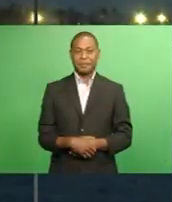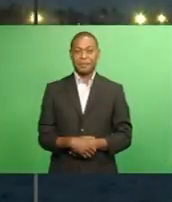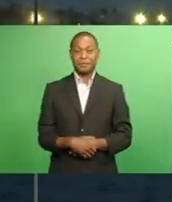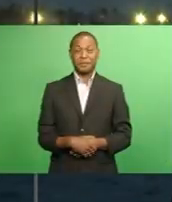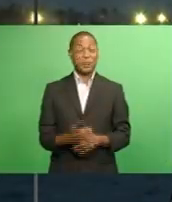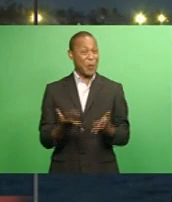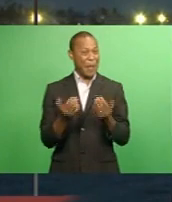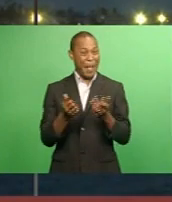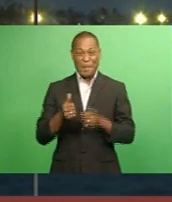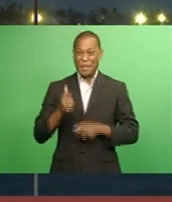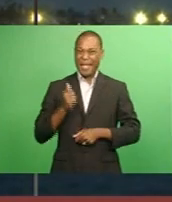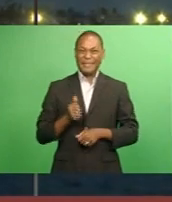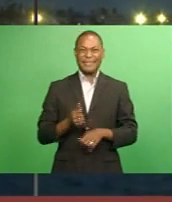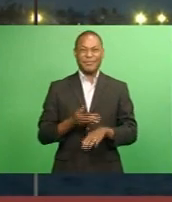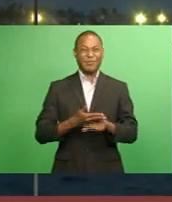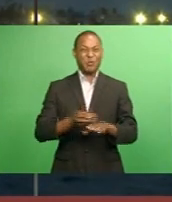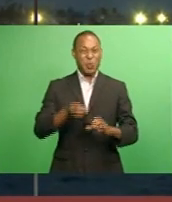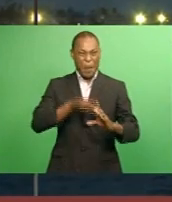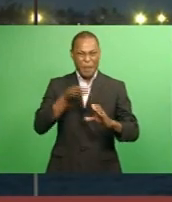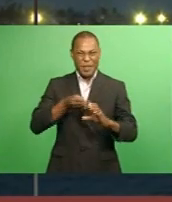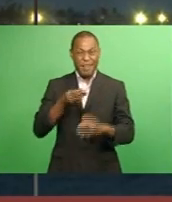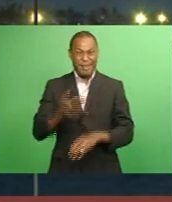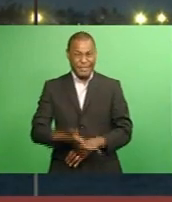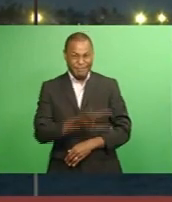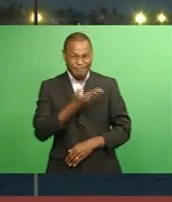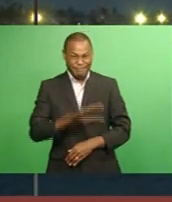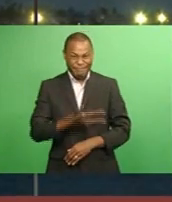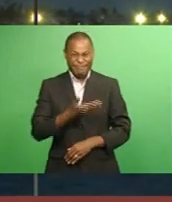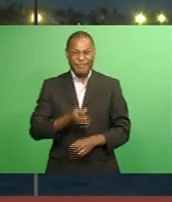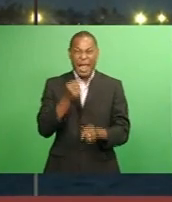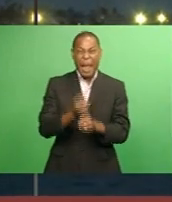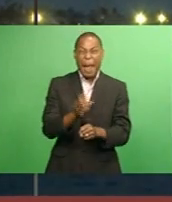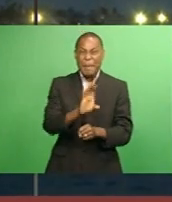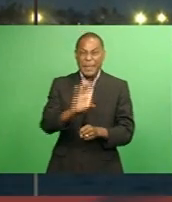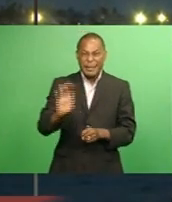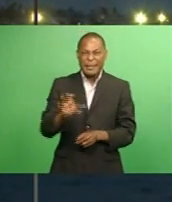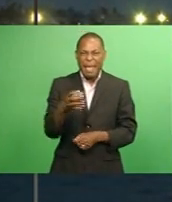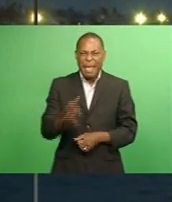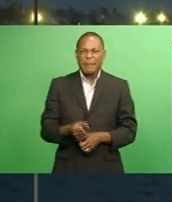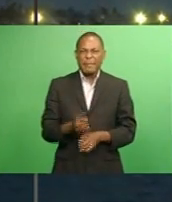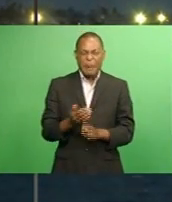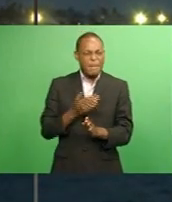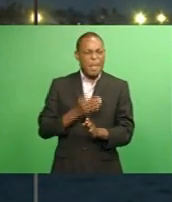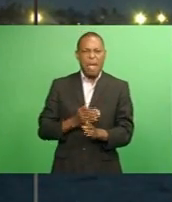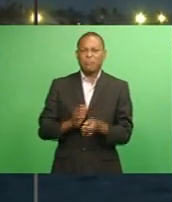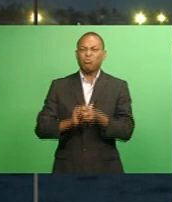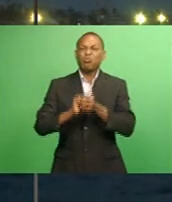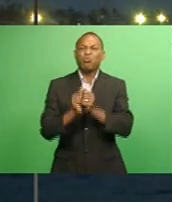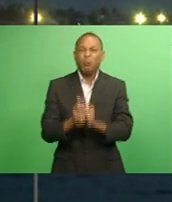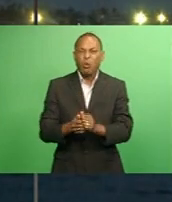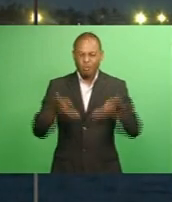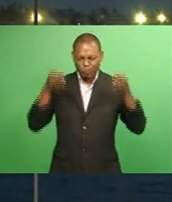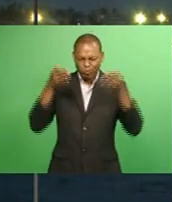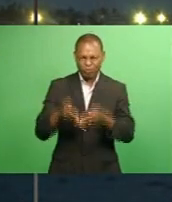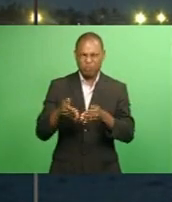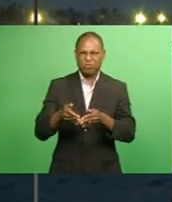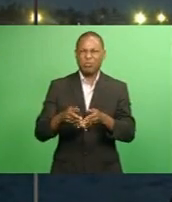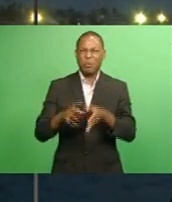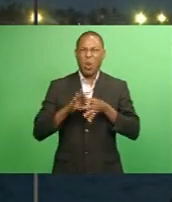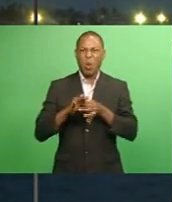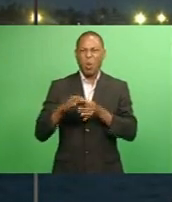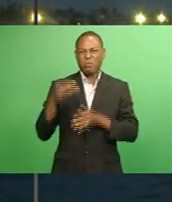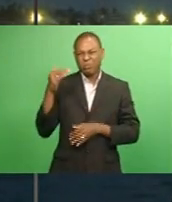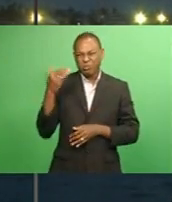Welcome back. In new media, Spotify has acquired Betty Labs, the company behind sports-focused audio app Locker Room,